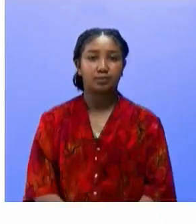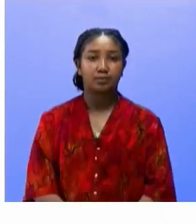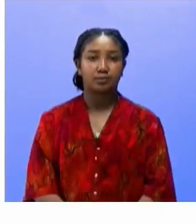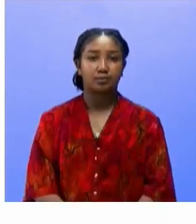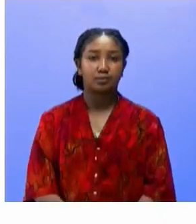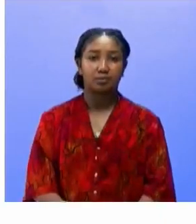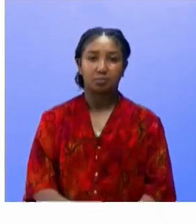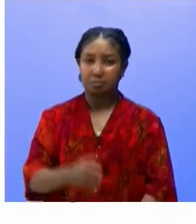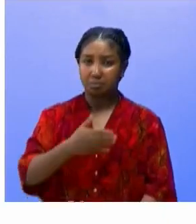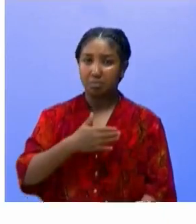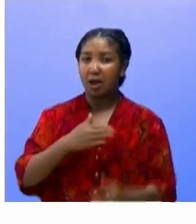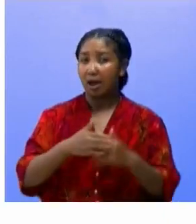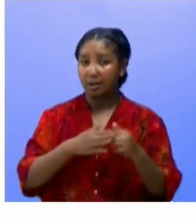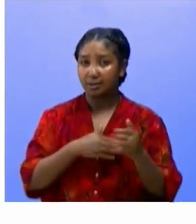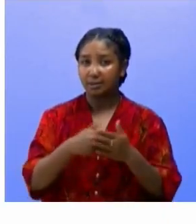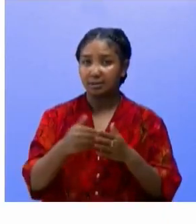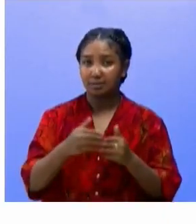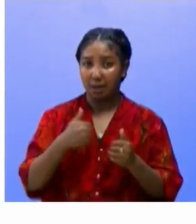my hands?